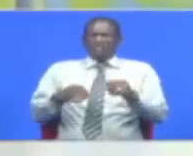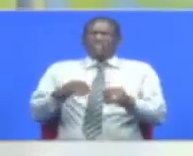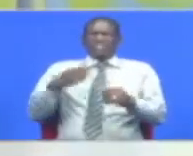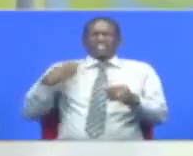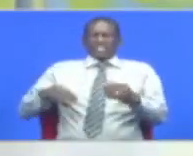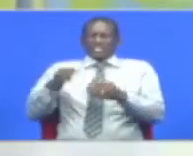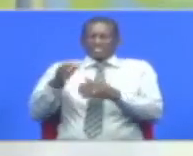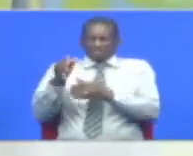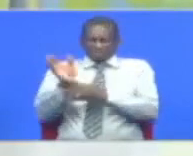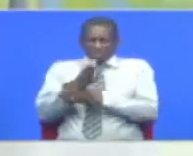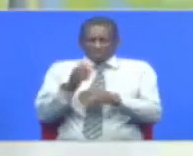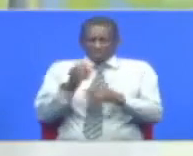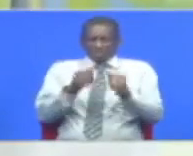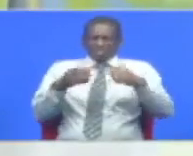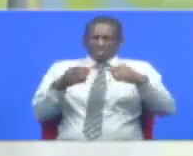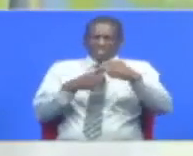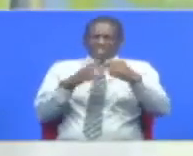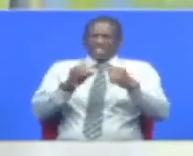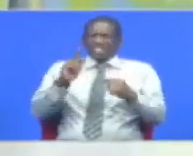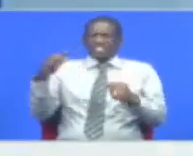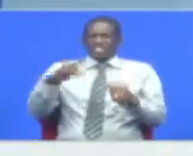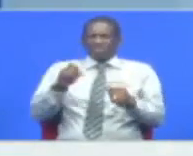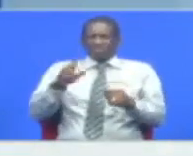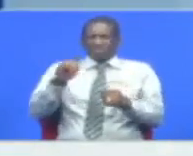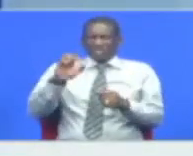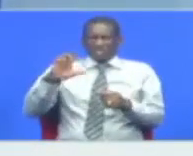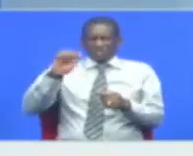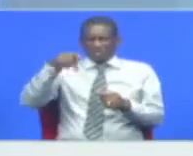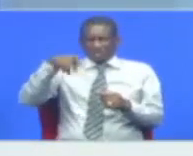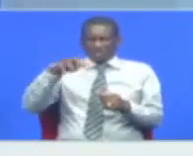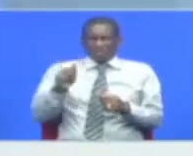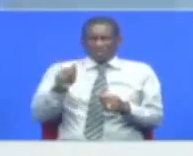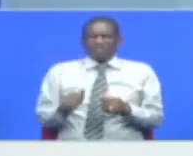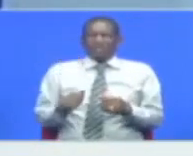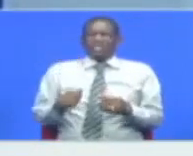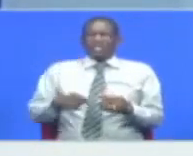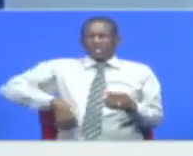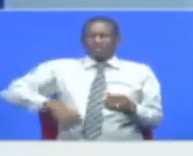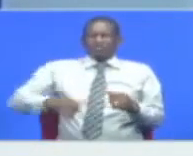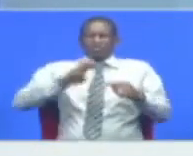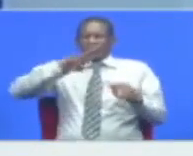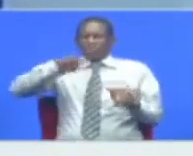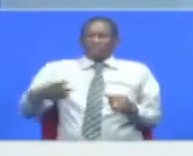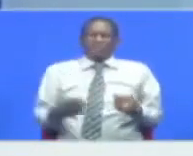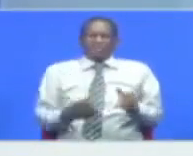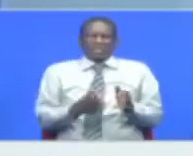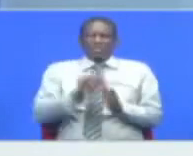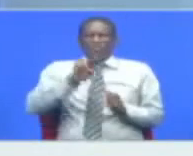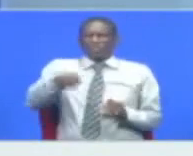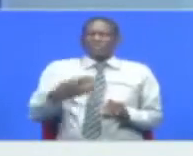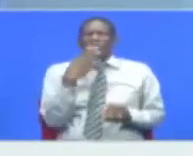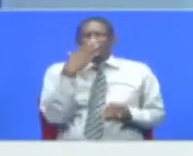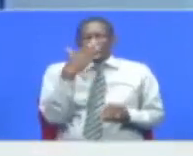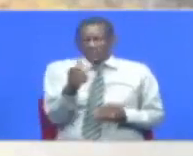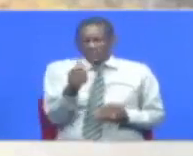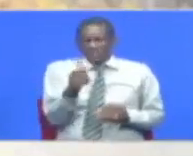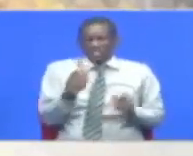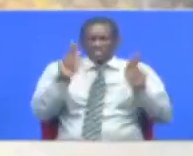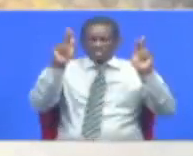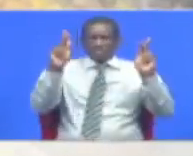tilapia, each weighing between 200 to 300 grams, goes for between 2,000 and 2,500 shillings in